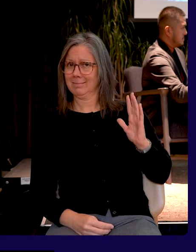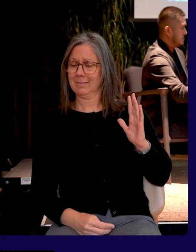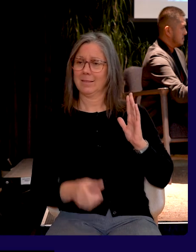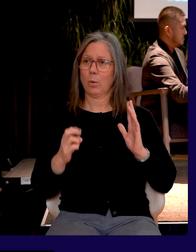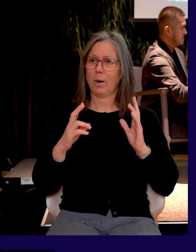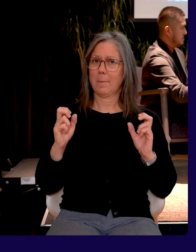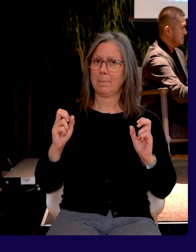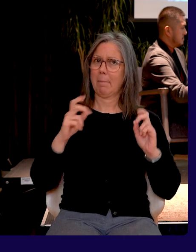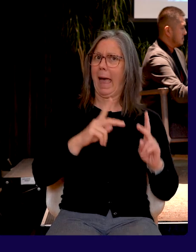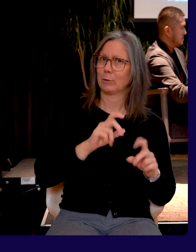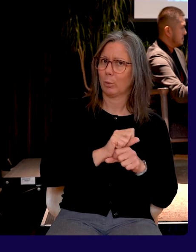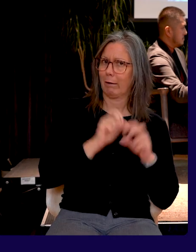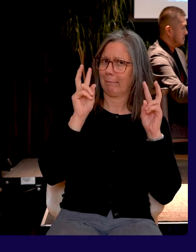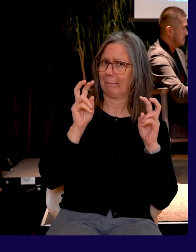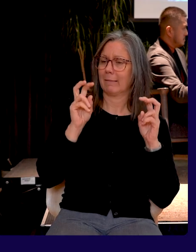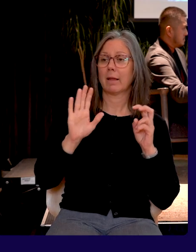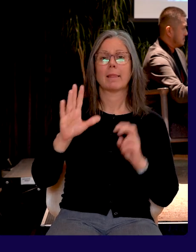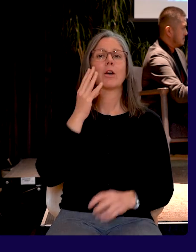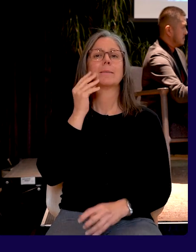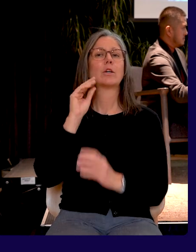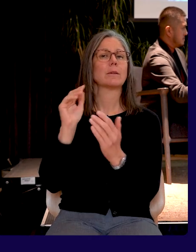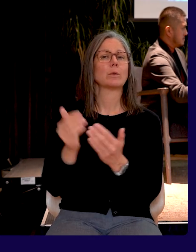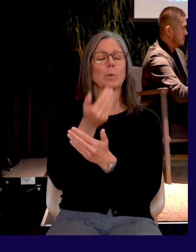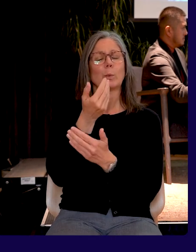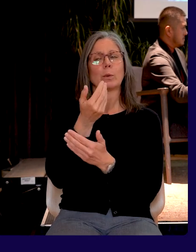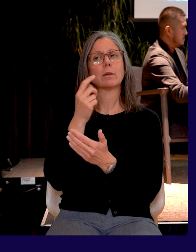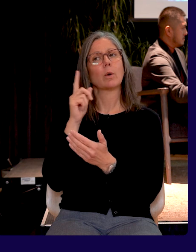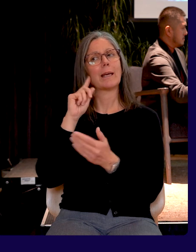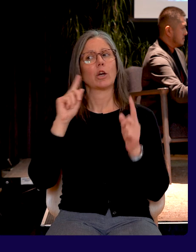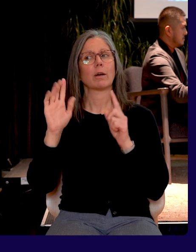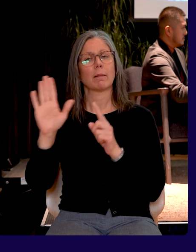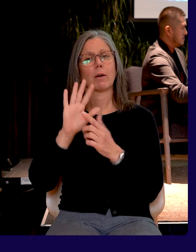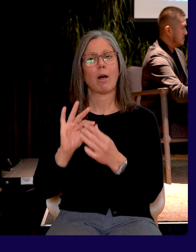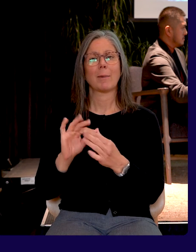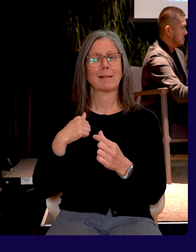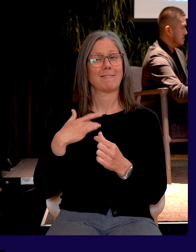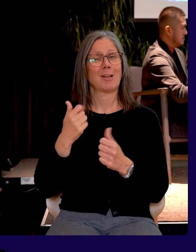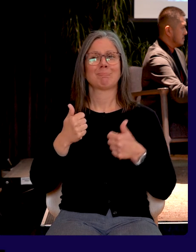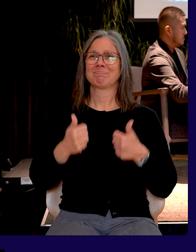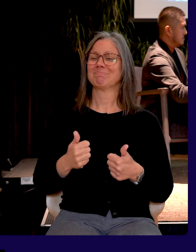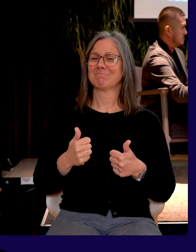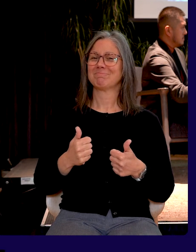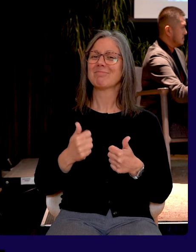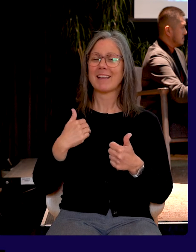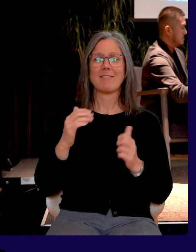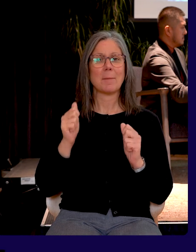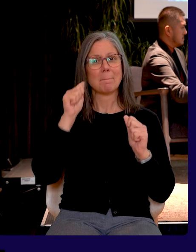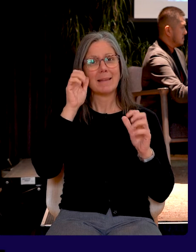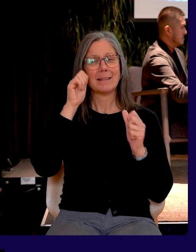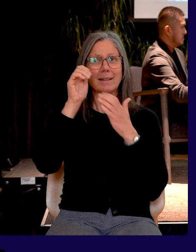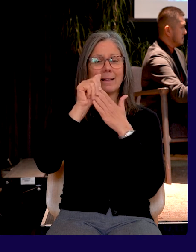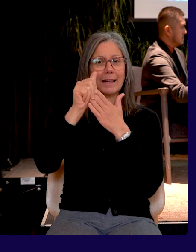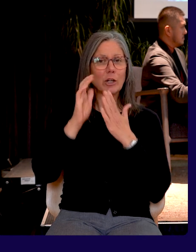going back to something. If they're experiencing it new. And so hearing that, it just really puts a smile on my face. We've got amazing executives